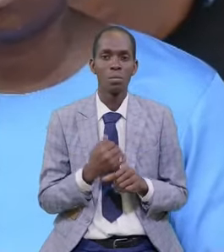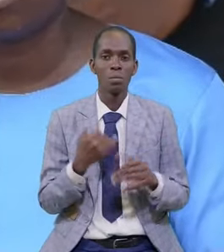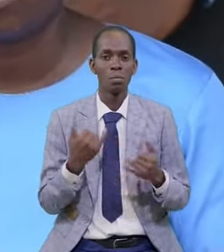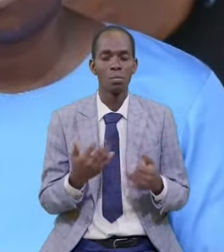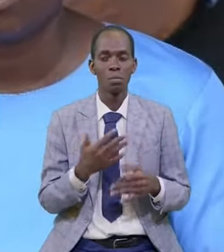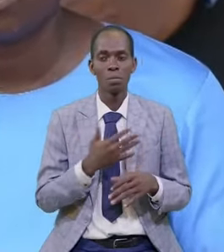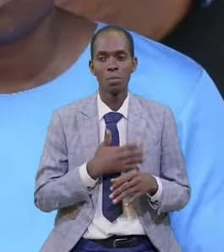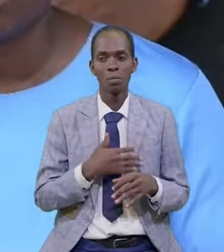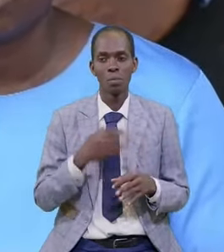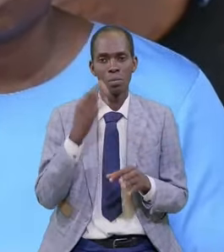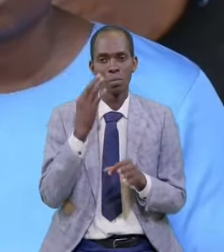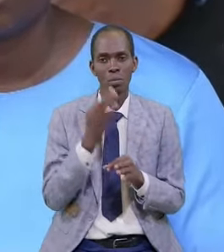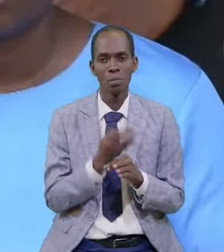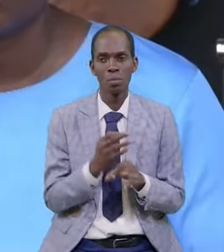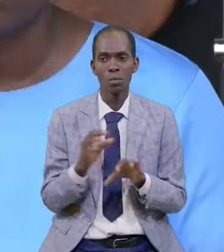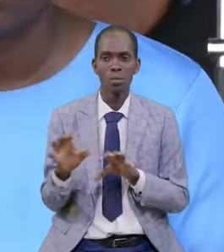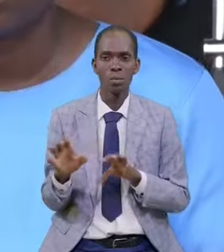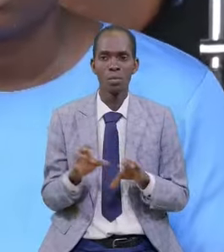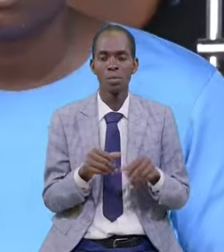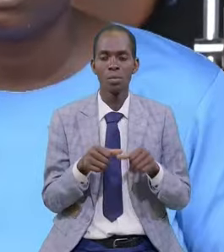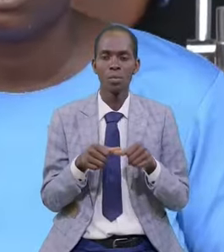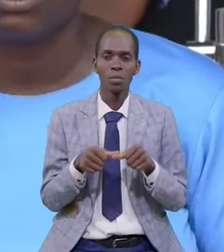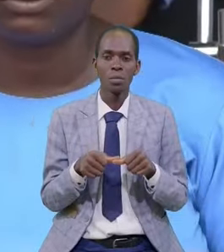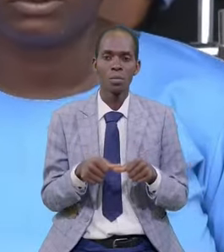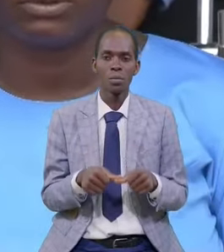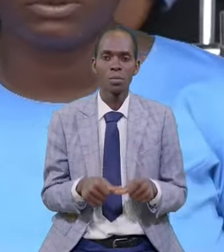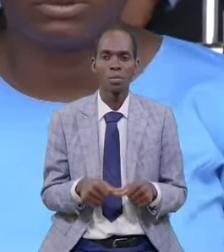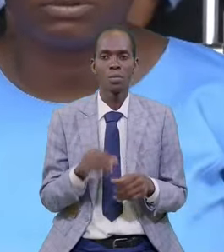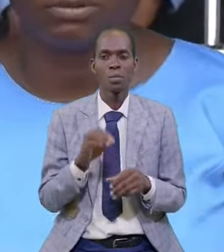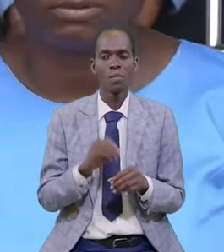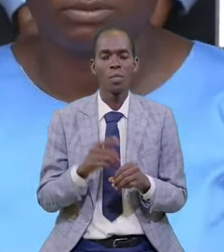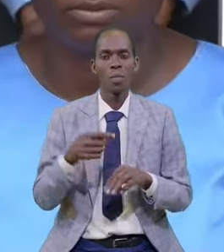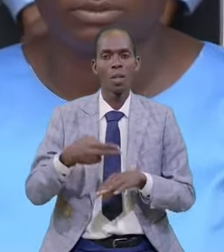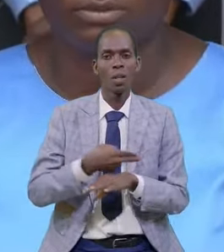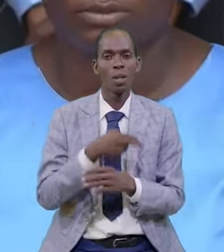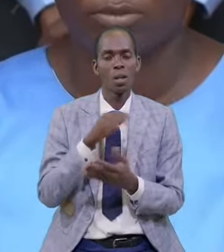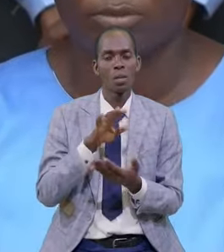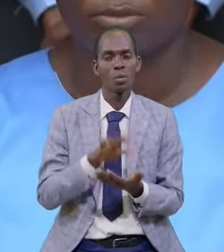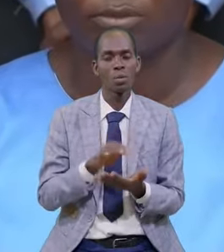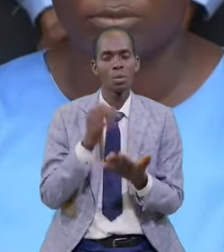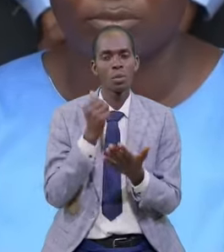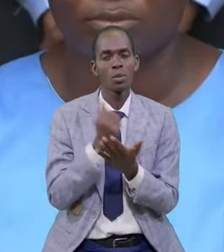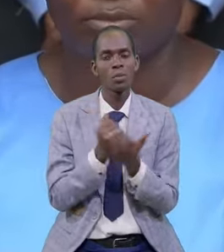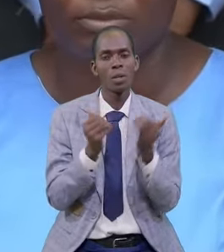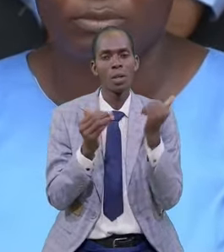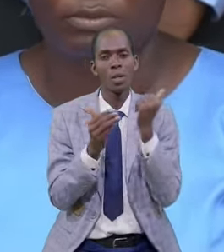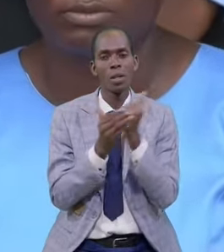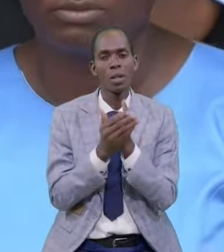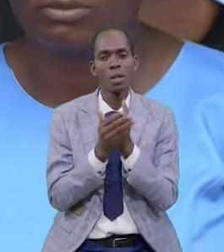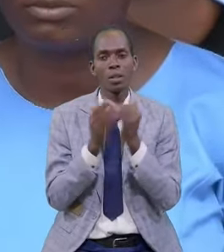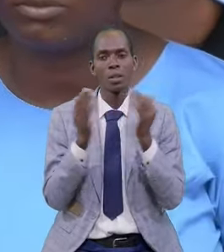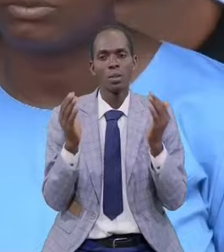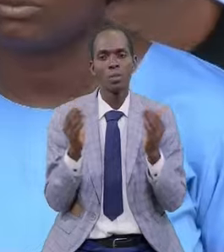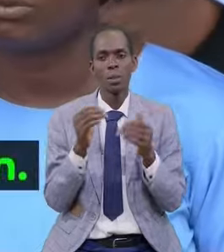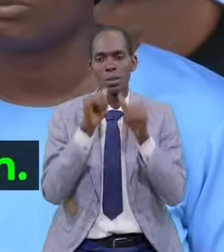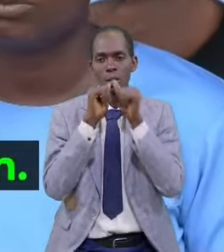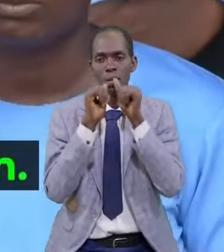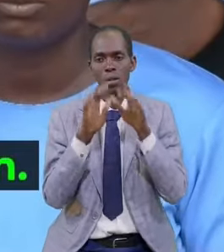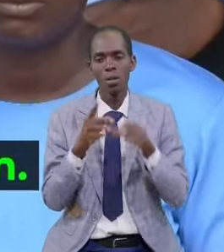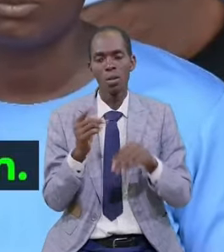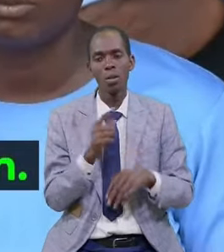soul do reside in the lamb crucified bless the